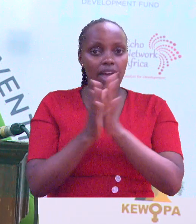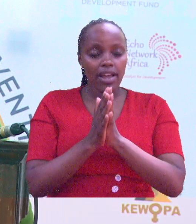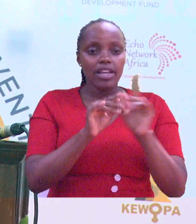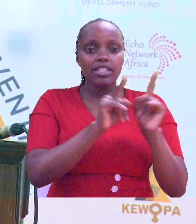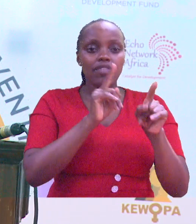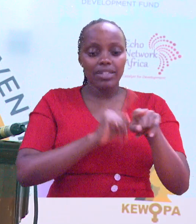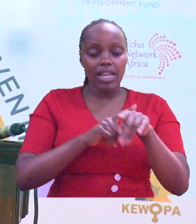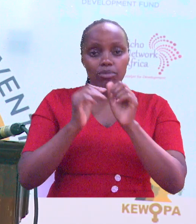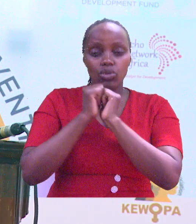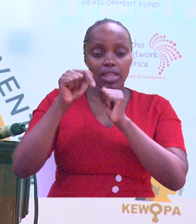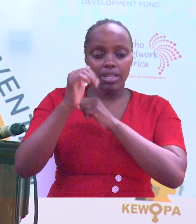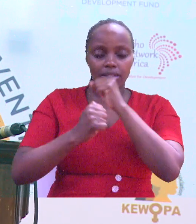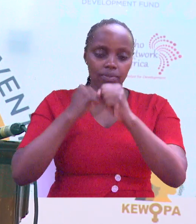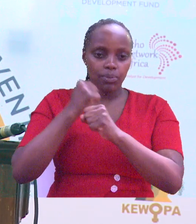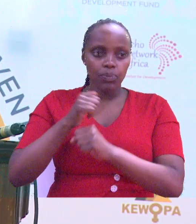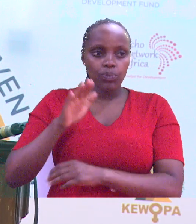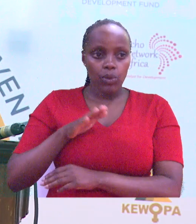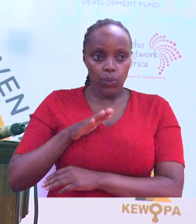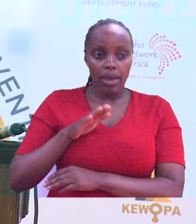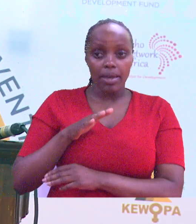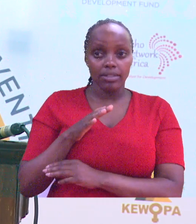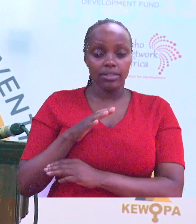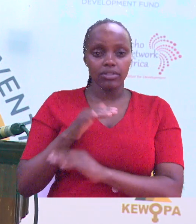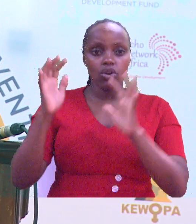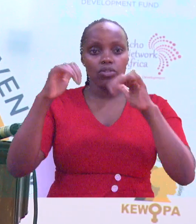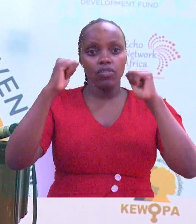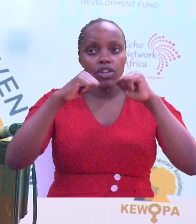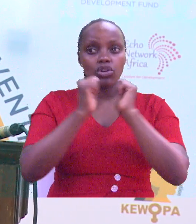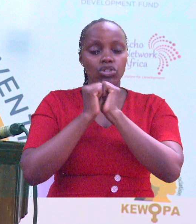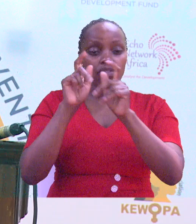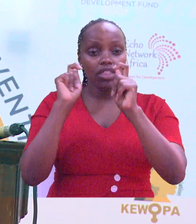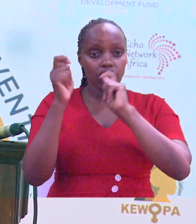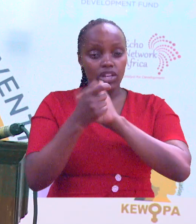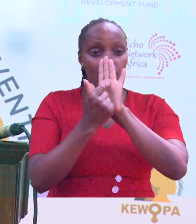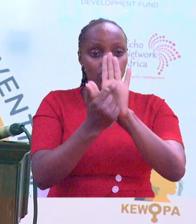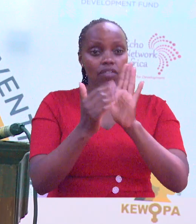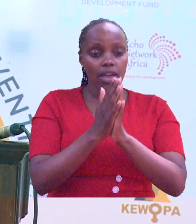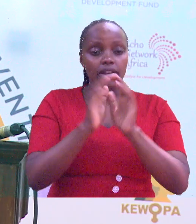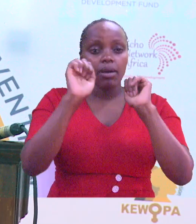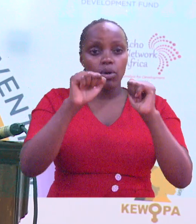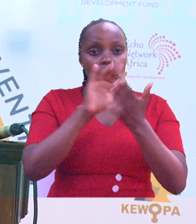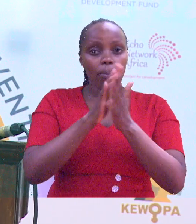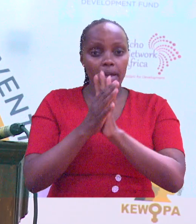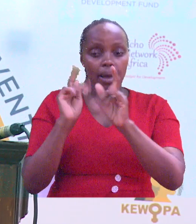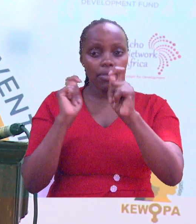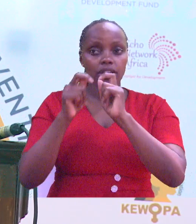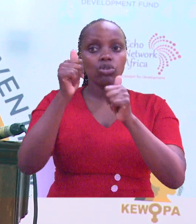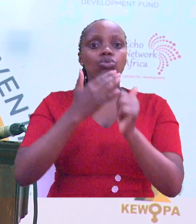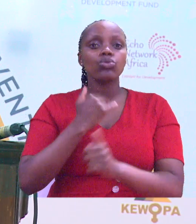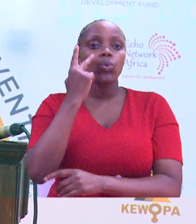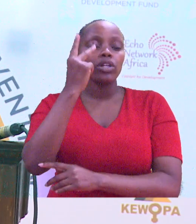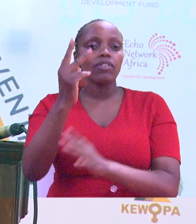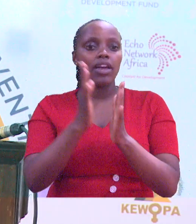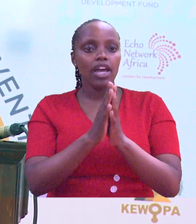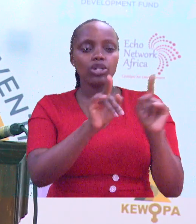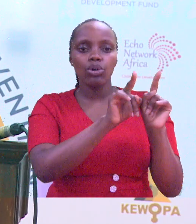our time together at this annual Women Rights Convention inspire us to create the change we seek, to be the change that we want to see, and